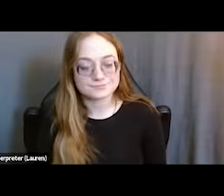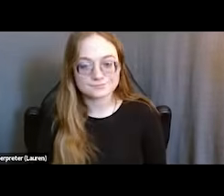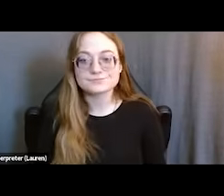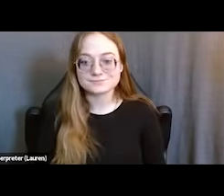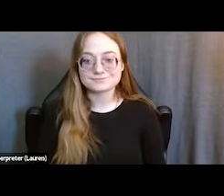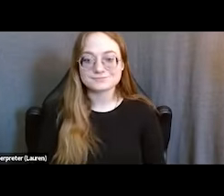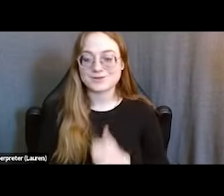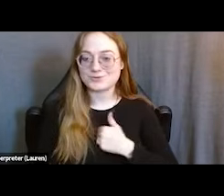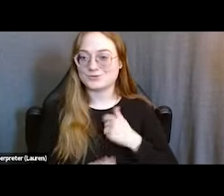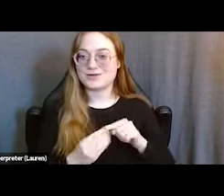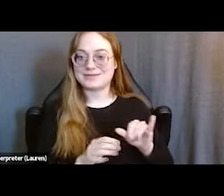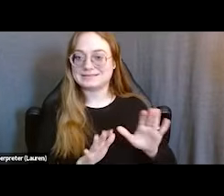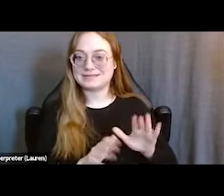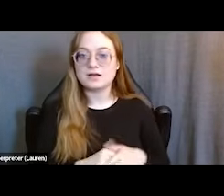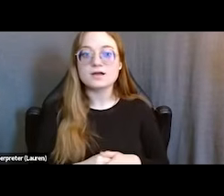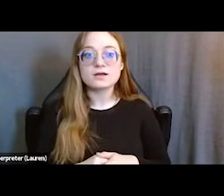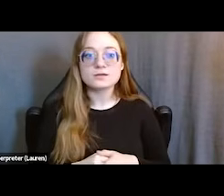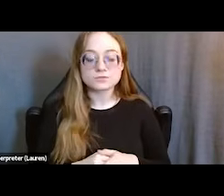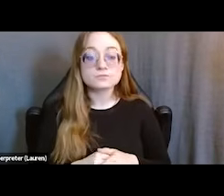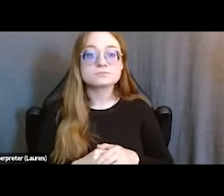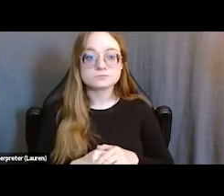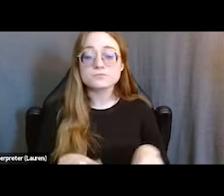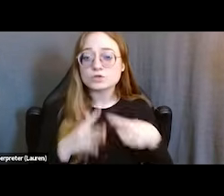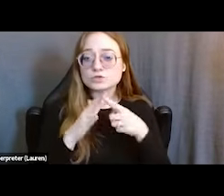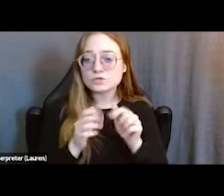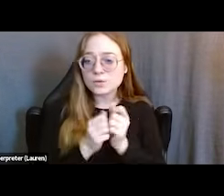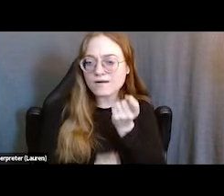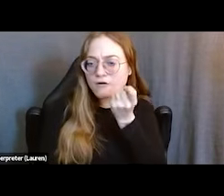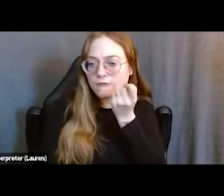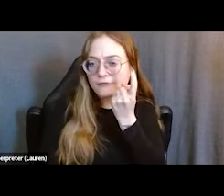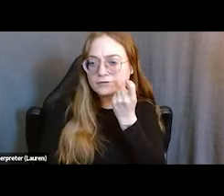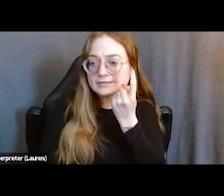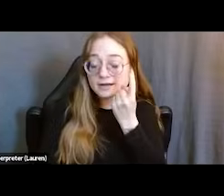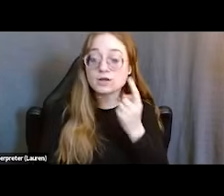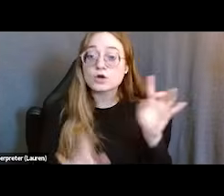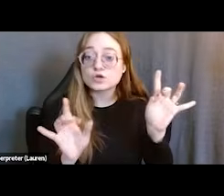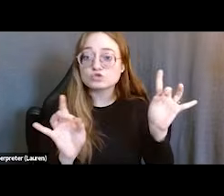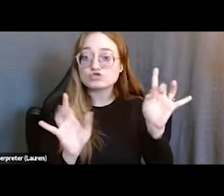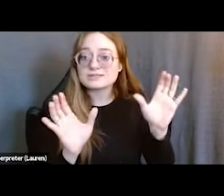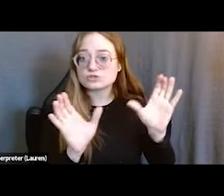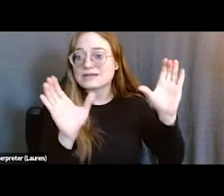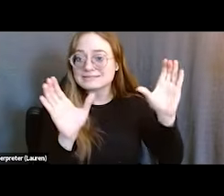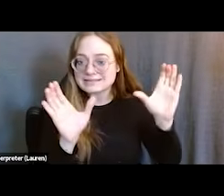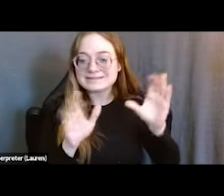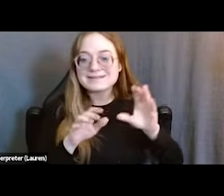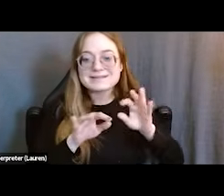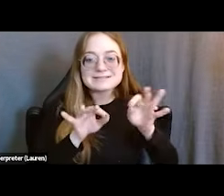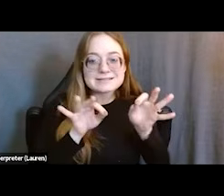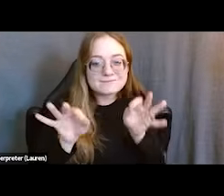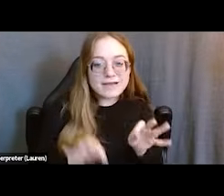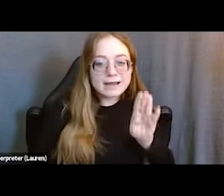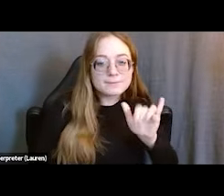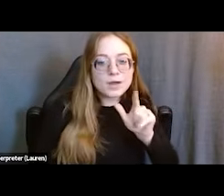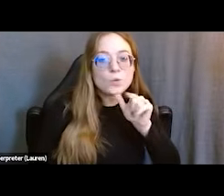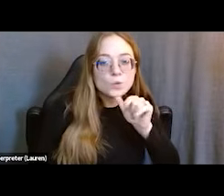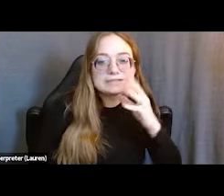sorry about that. Mobile starts with this understanding that crisis is really defined by the individuals who are experiencing